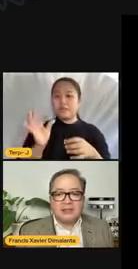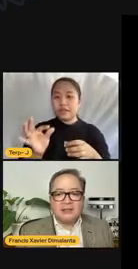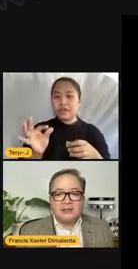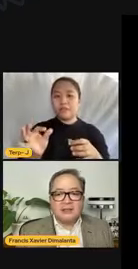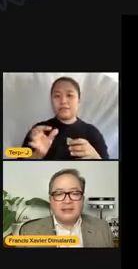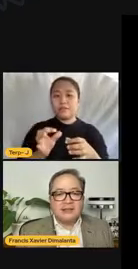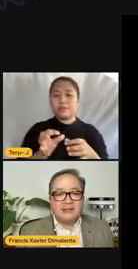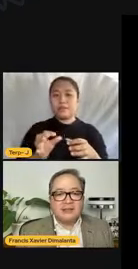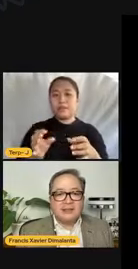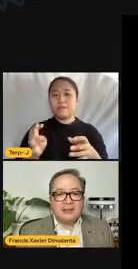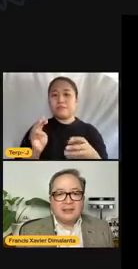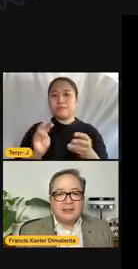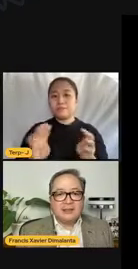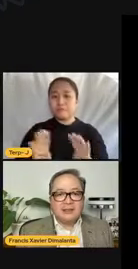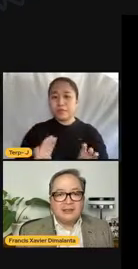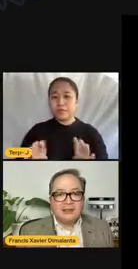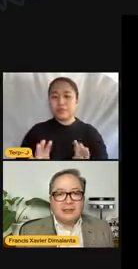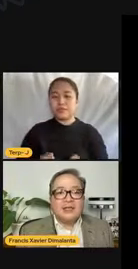skills.